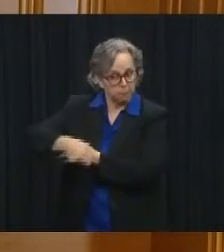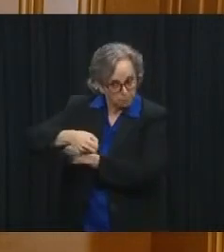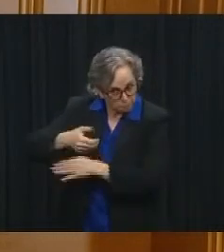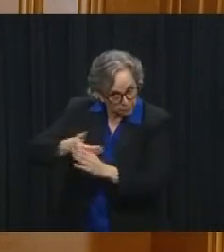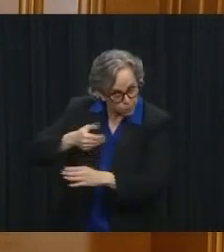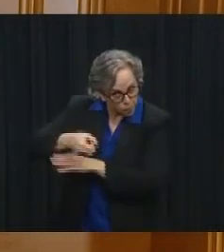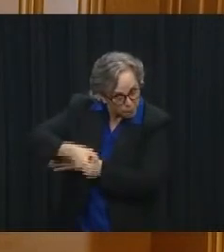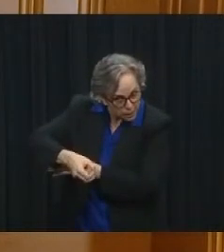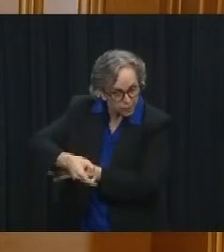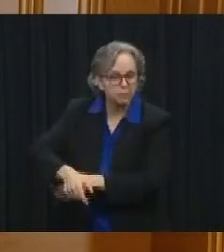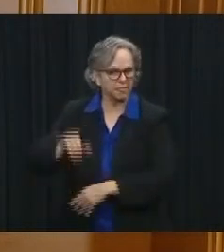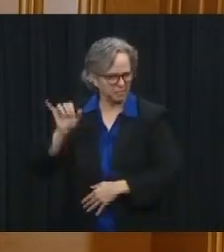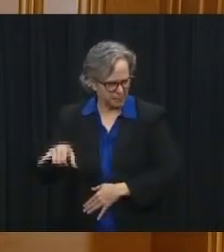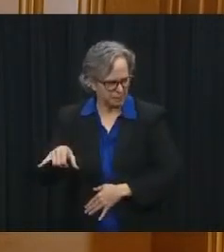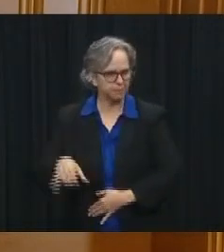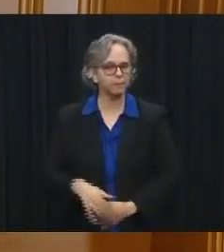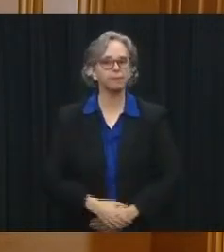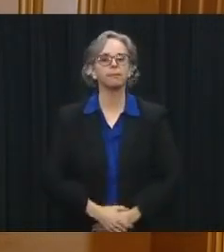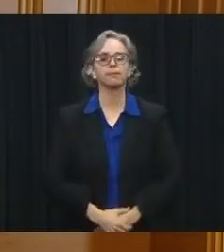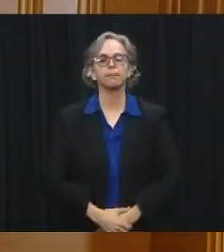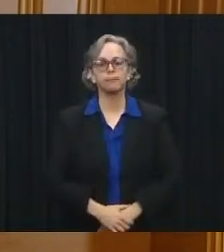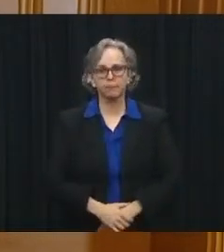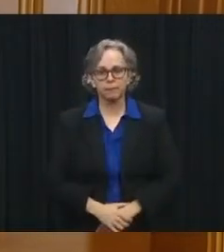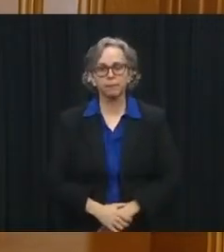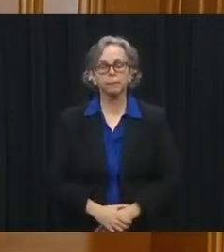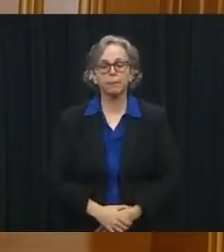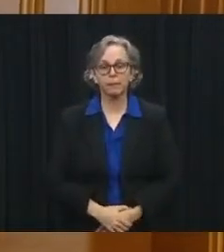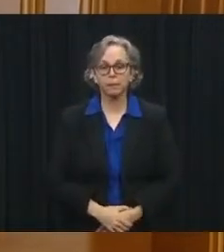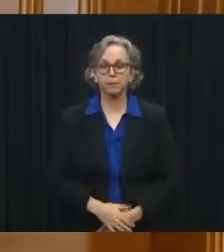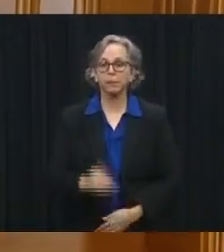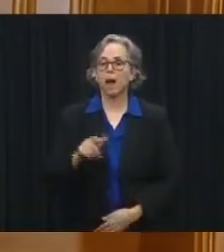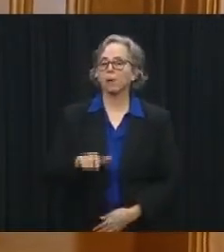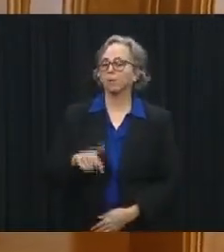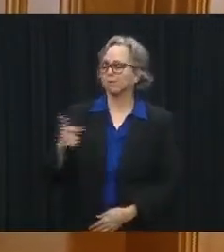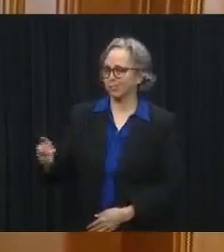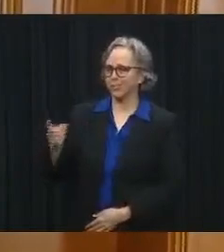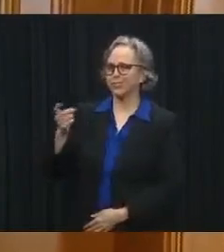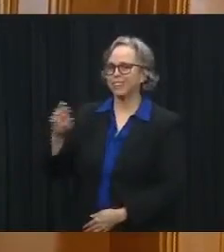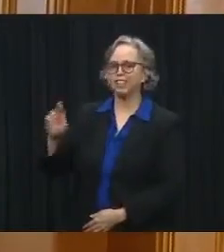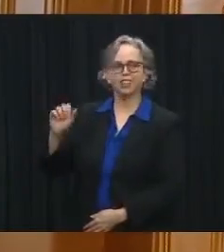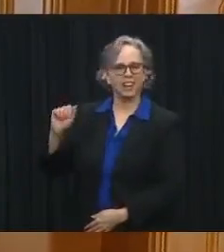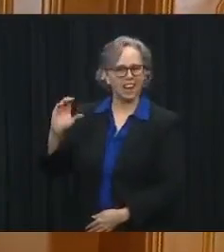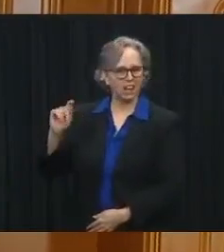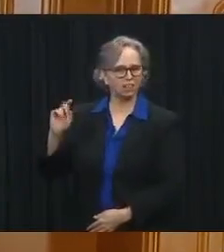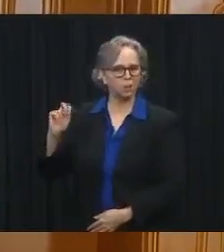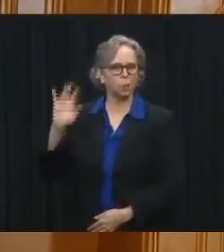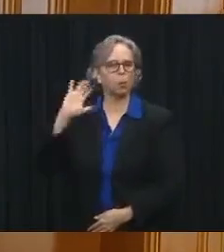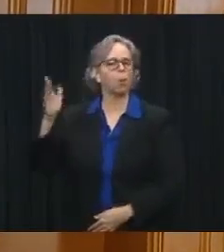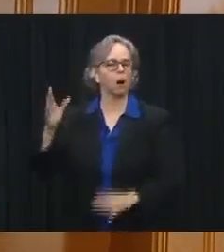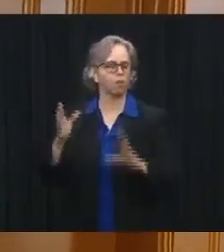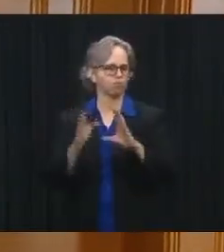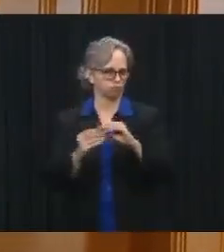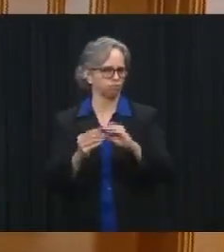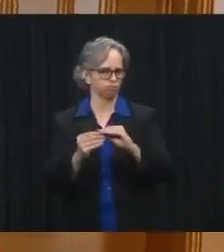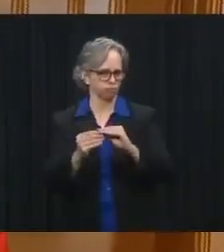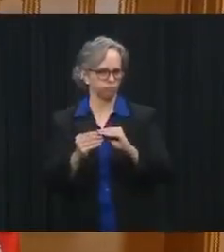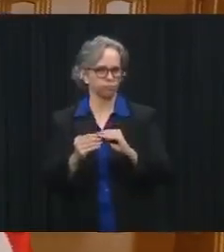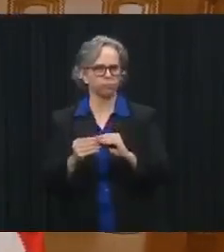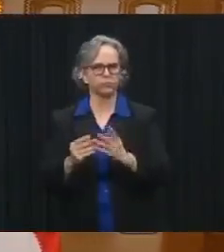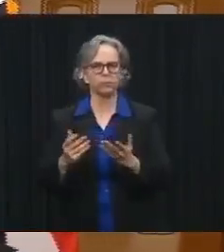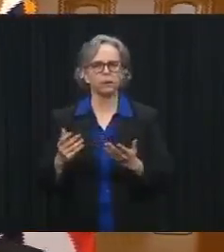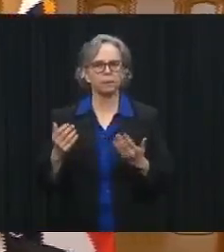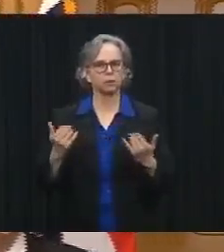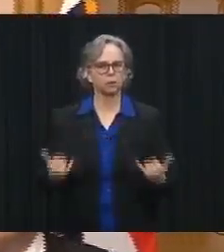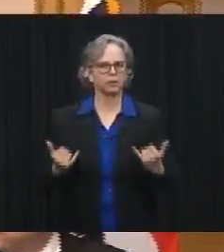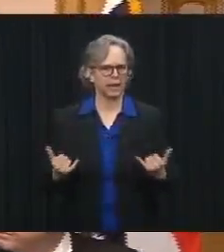Let me now turn to Dr. Acton, who will give you a report in regard to where we are today.